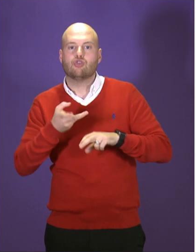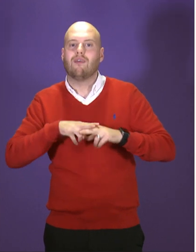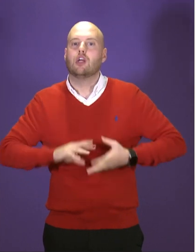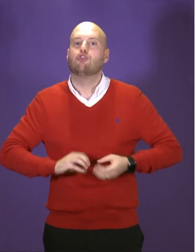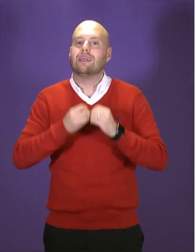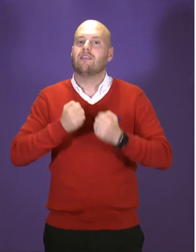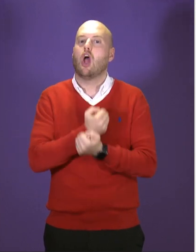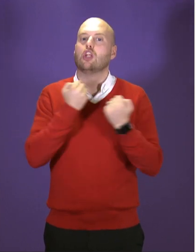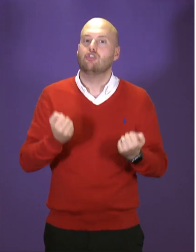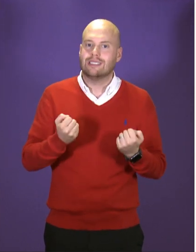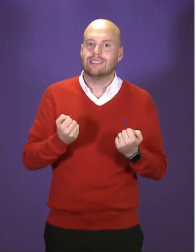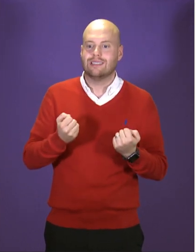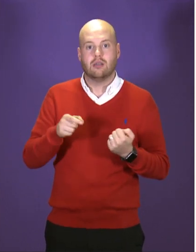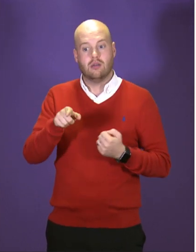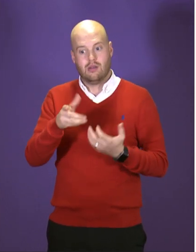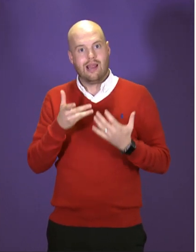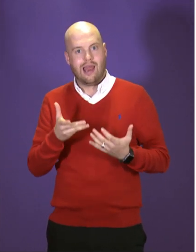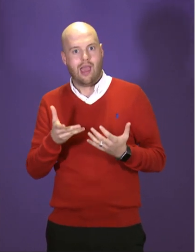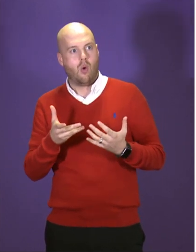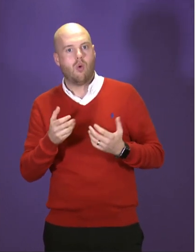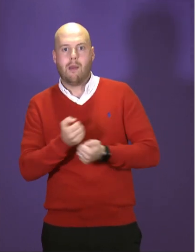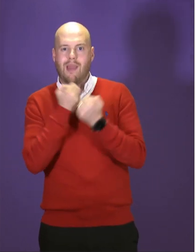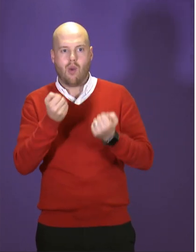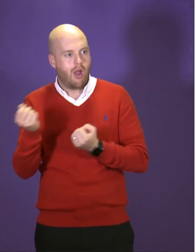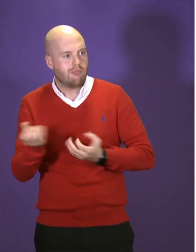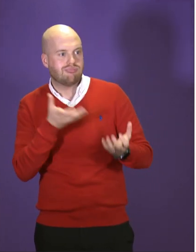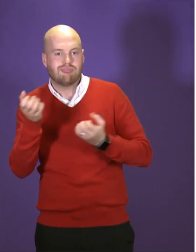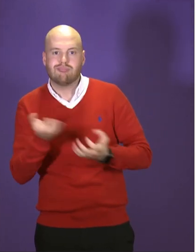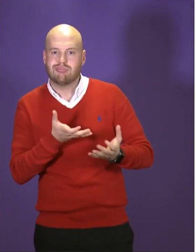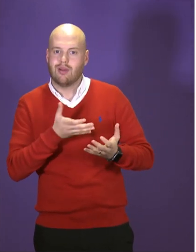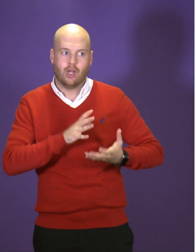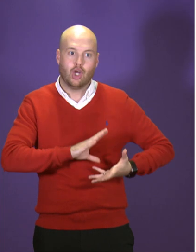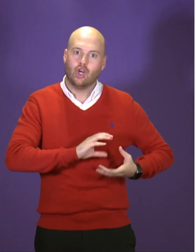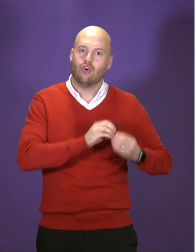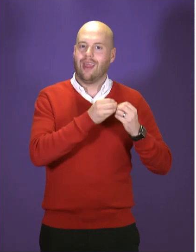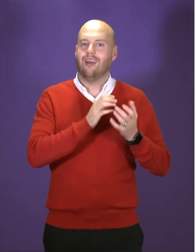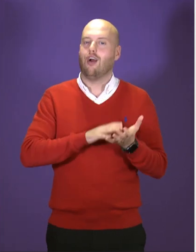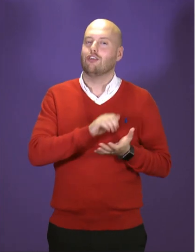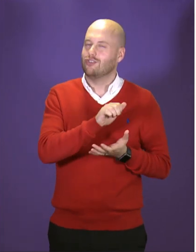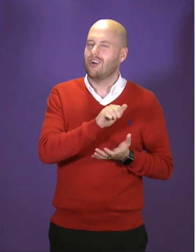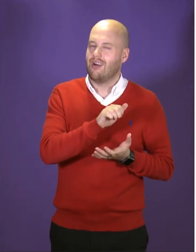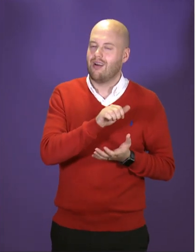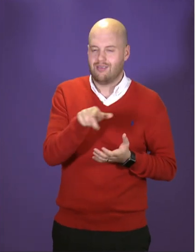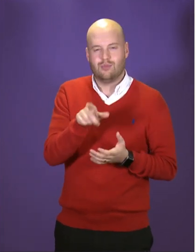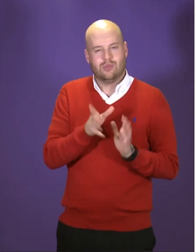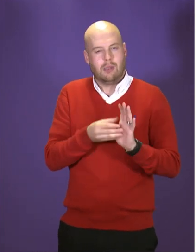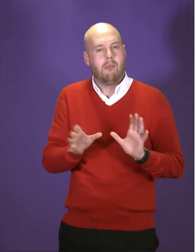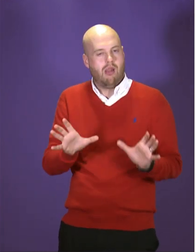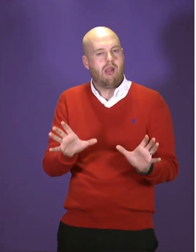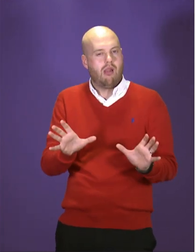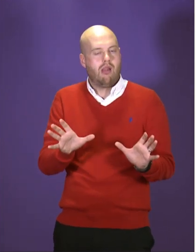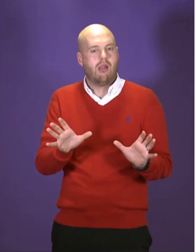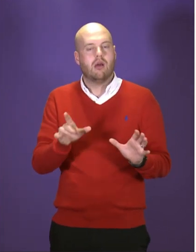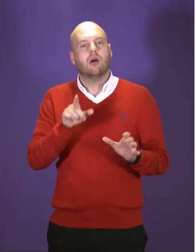is now driving a power station that's for culture. And it seems to me, in the context of Brexit